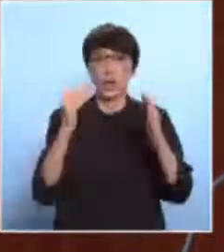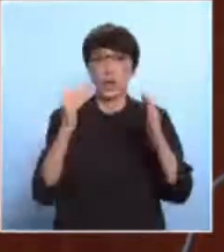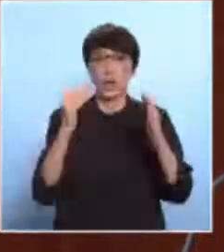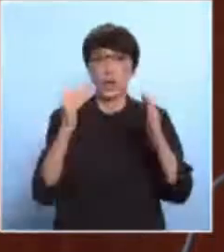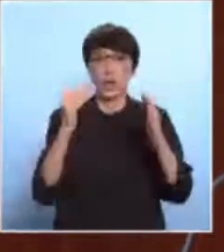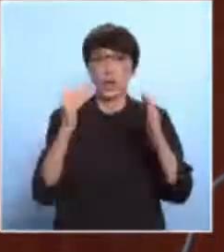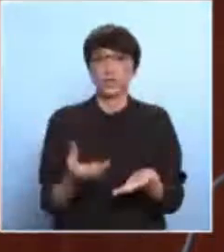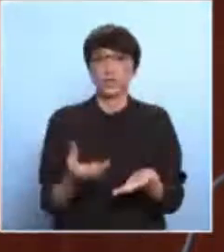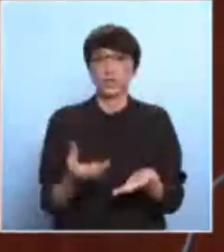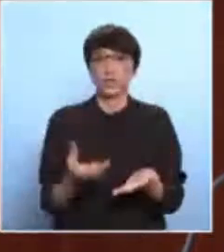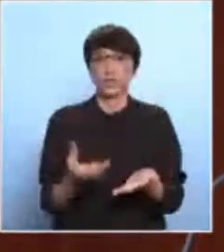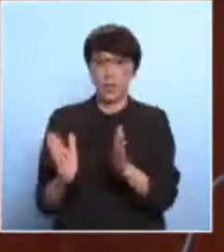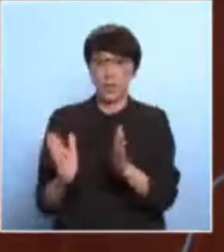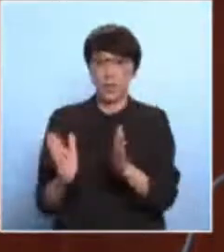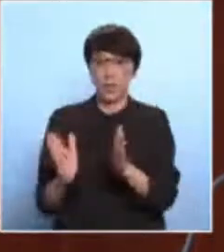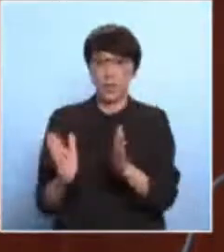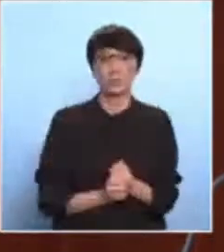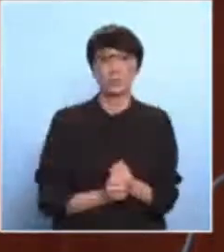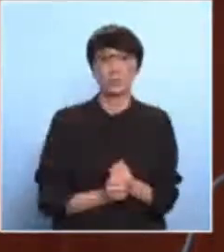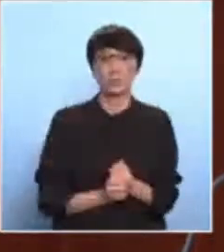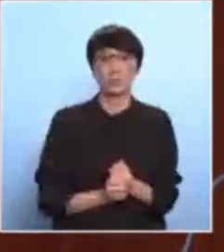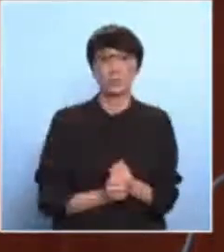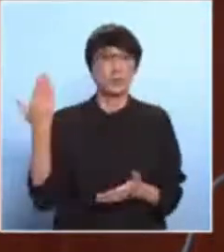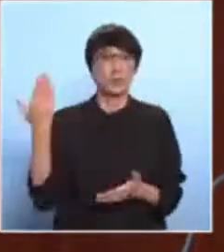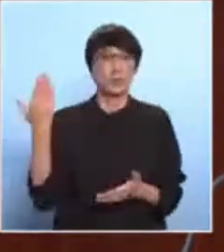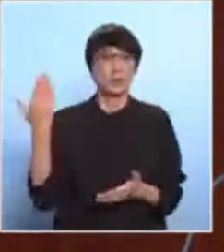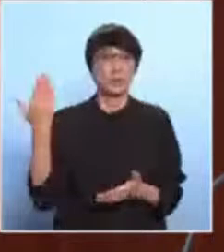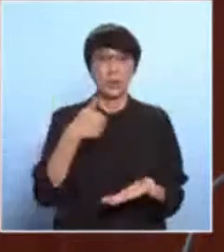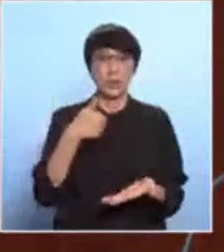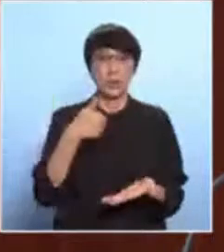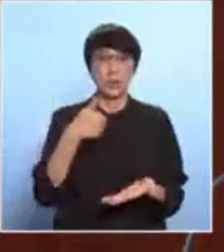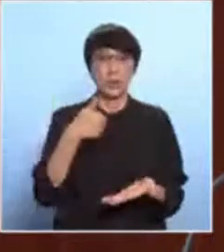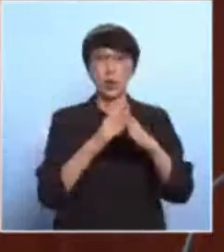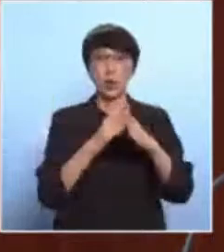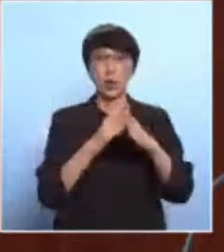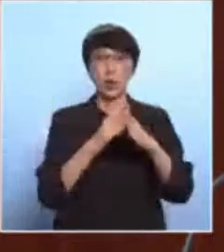whereby an incoming talent is required to pay the BSD